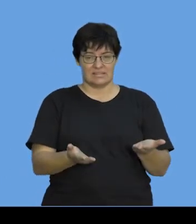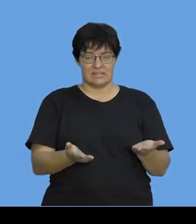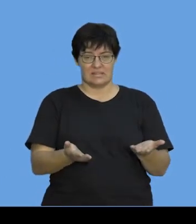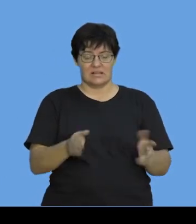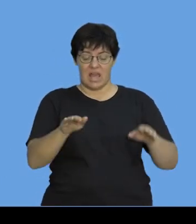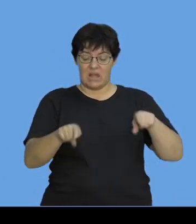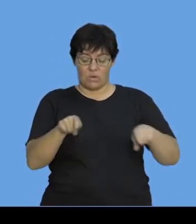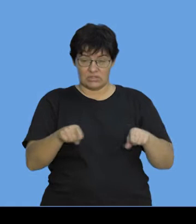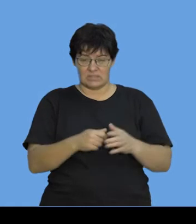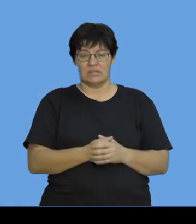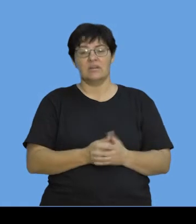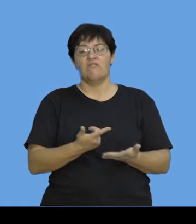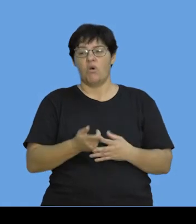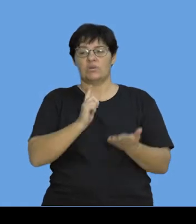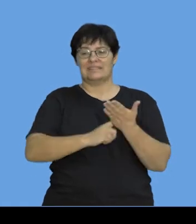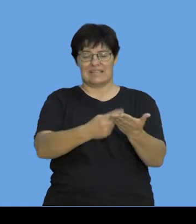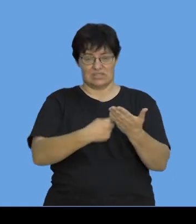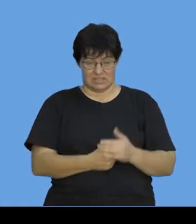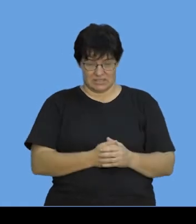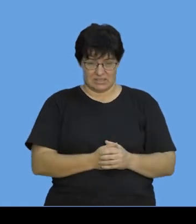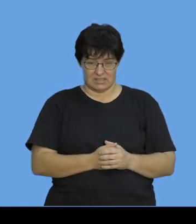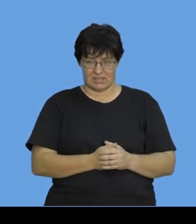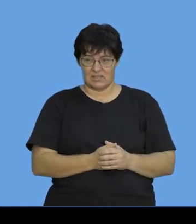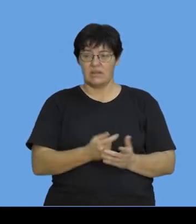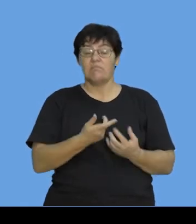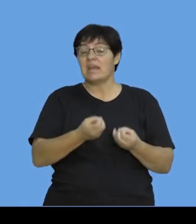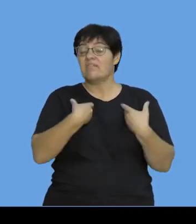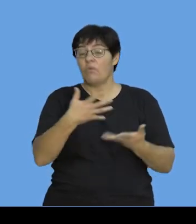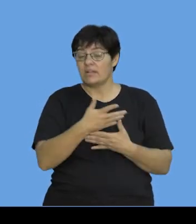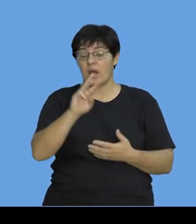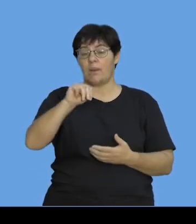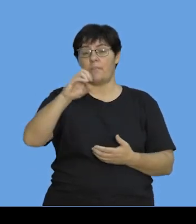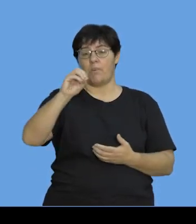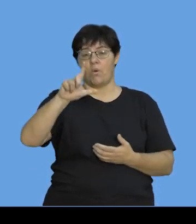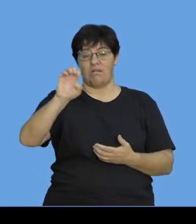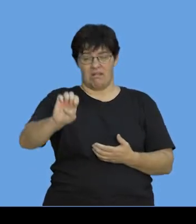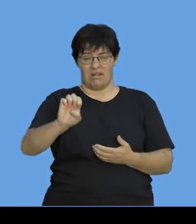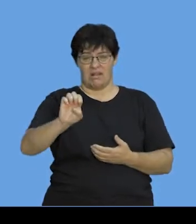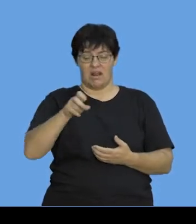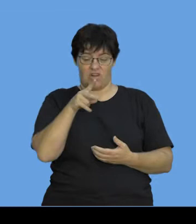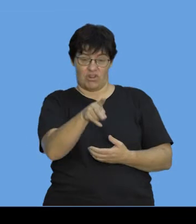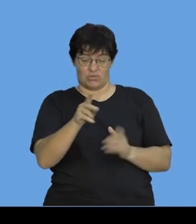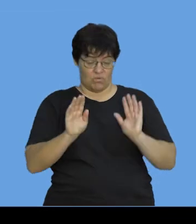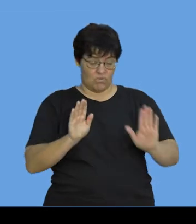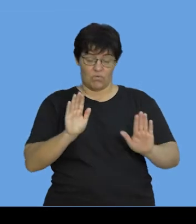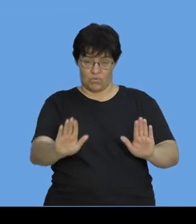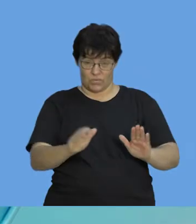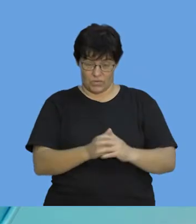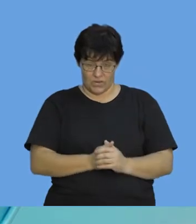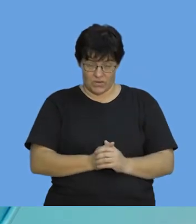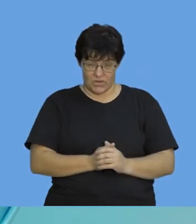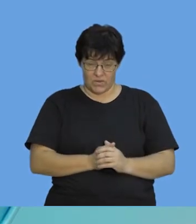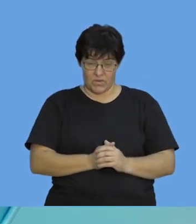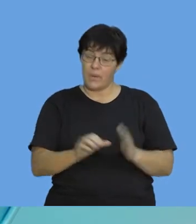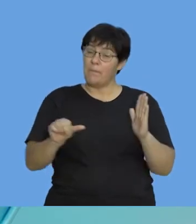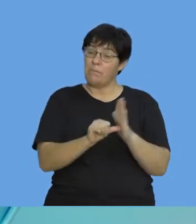discussion for today. This gives the mole ratio in which substances react. Now, the key is that when we